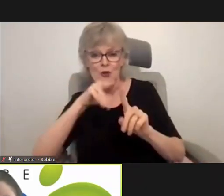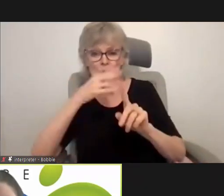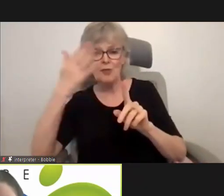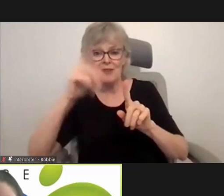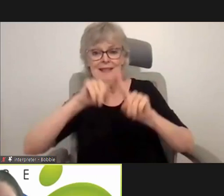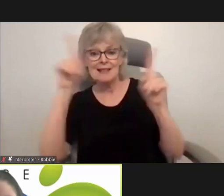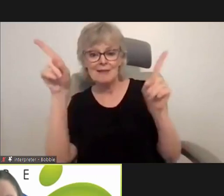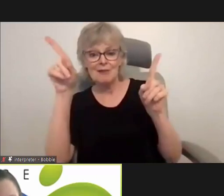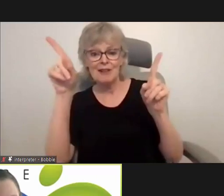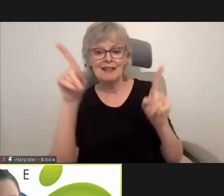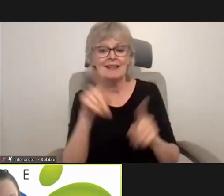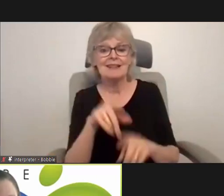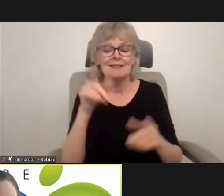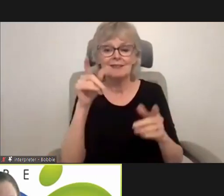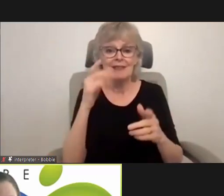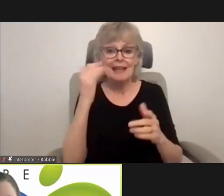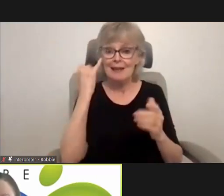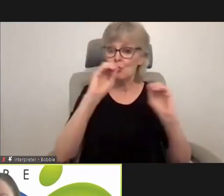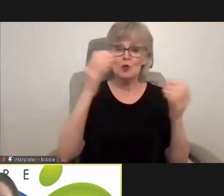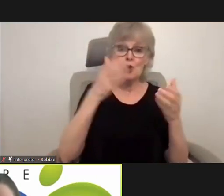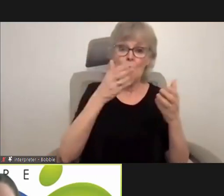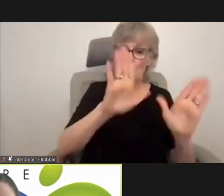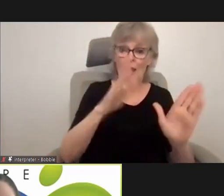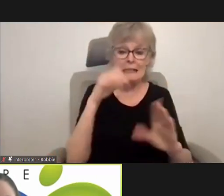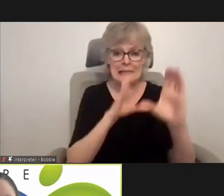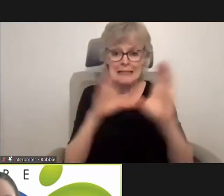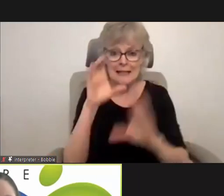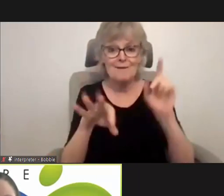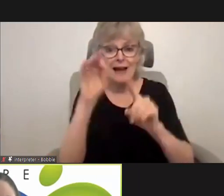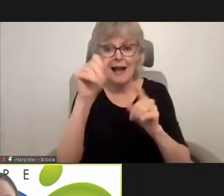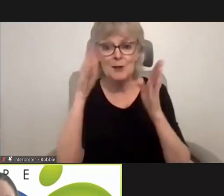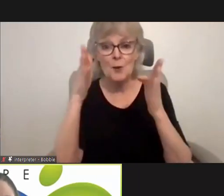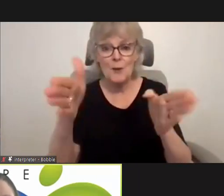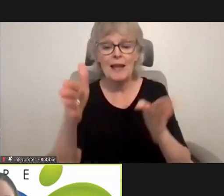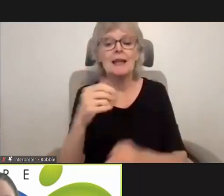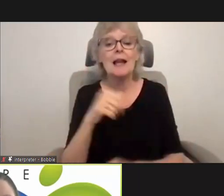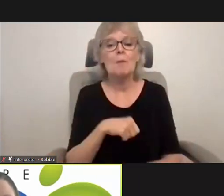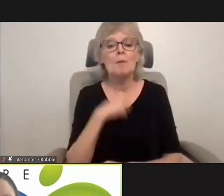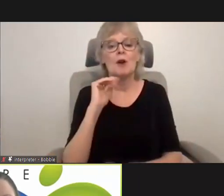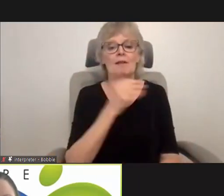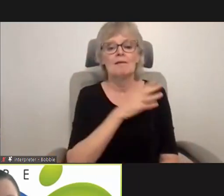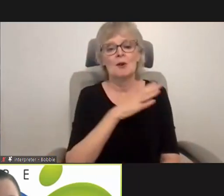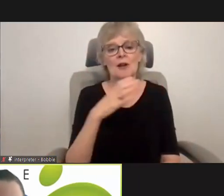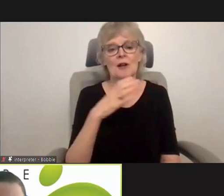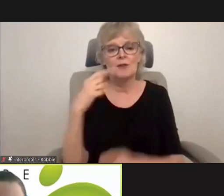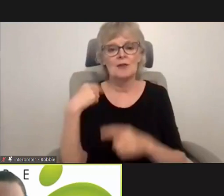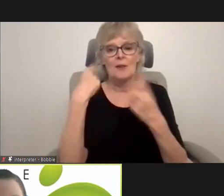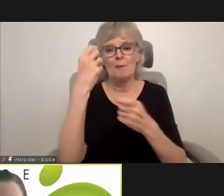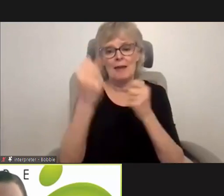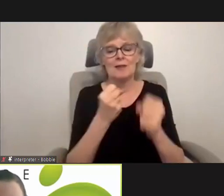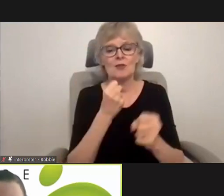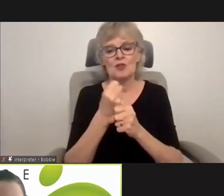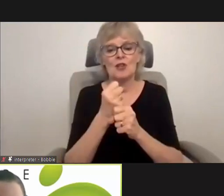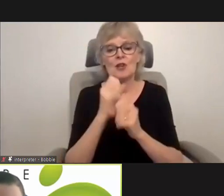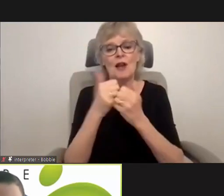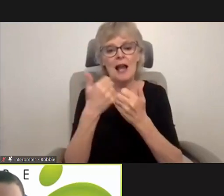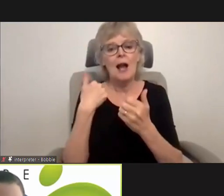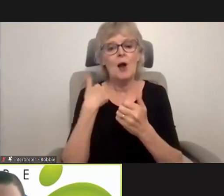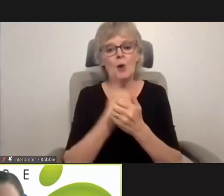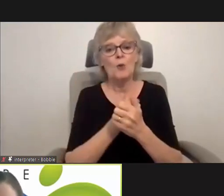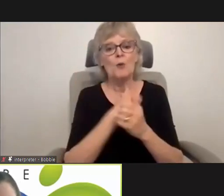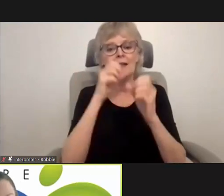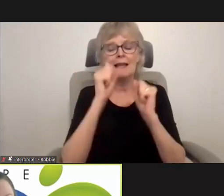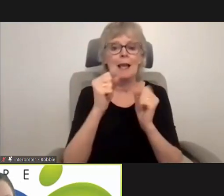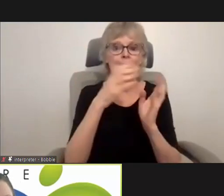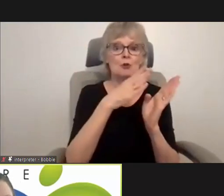there's no way. So I am so proud of our council over this past year and the way that we were able to pivot and